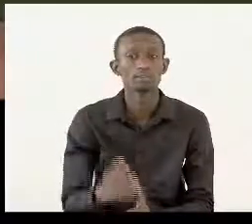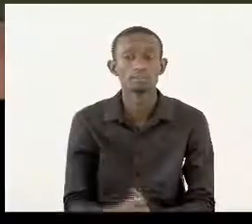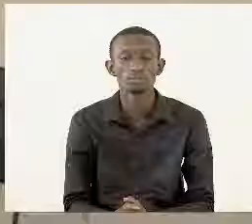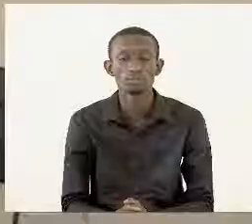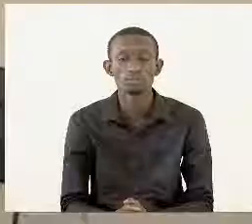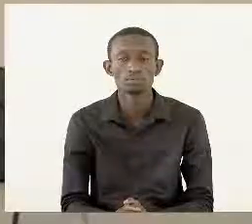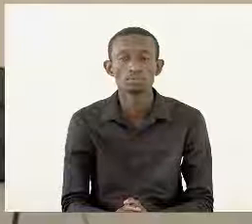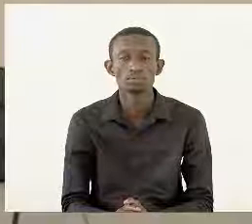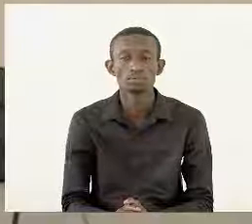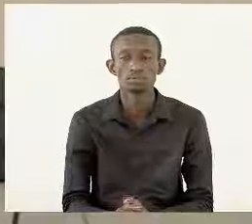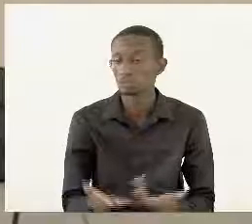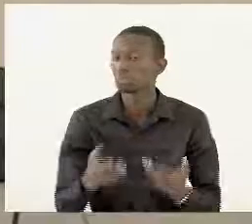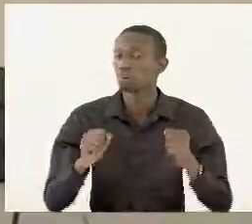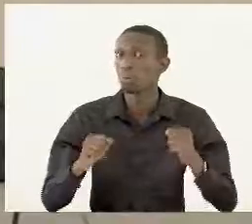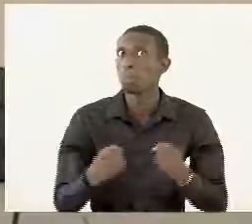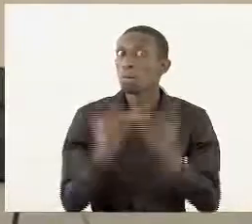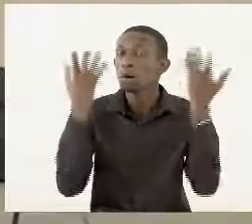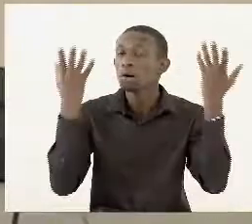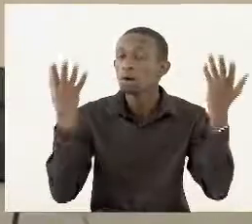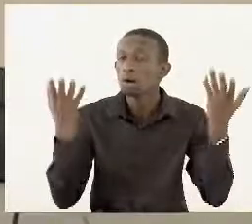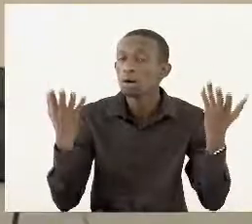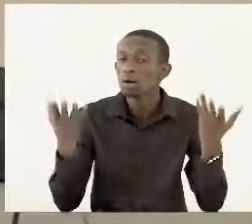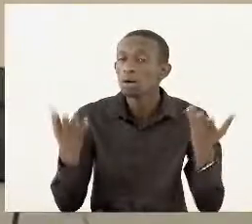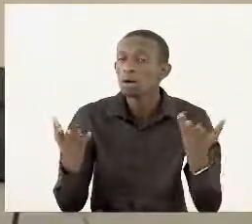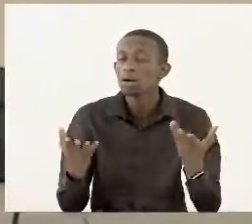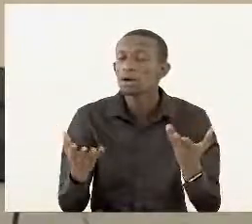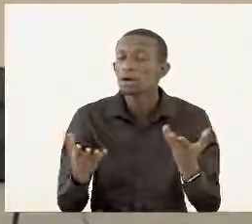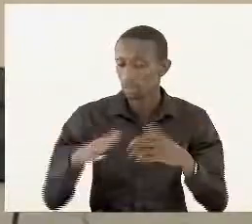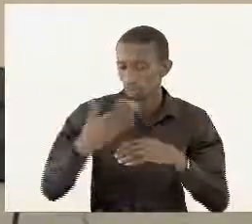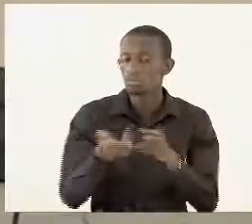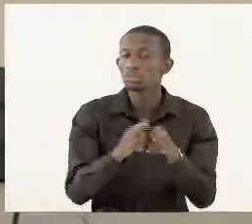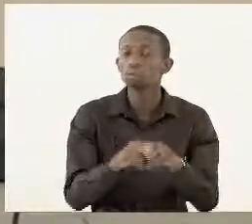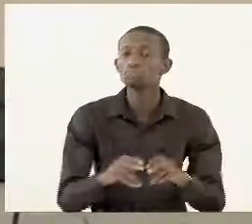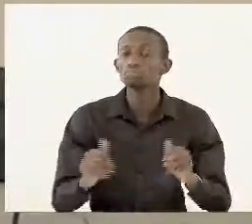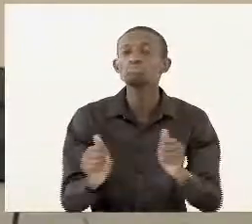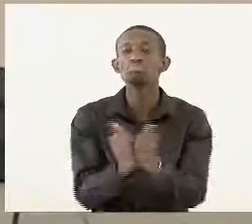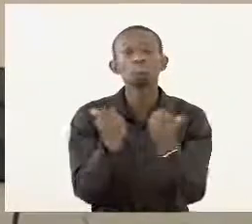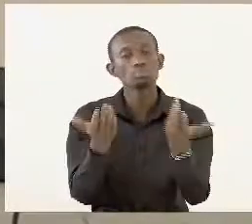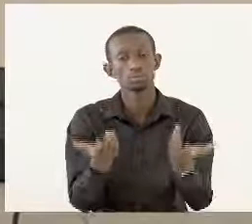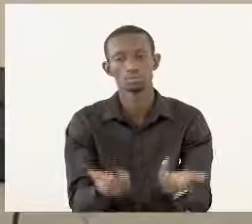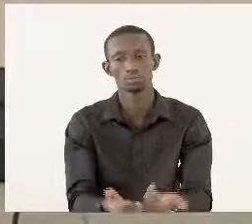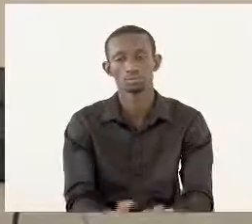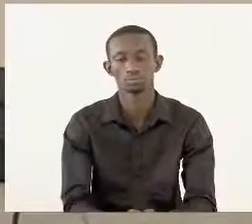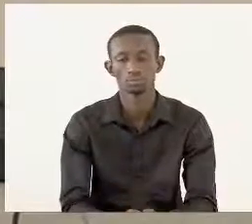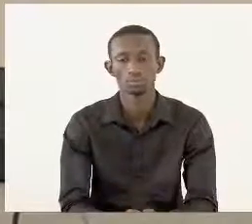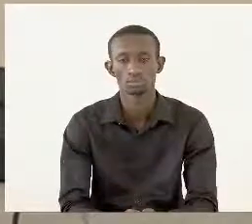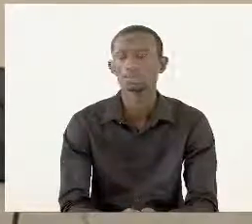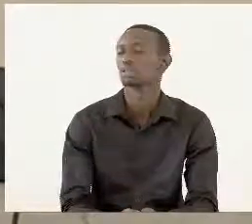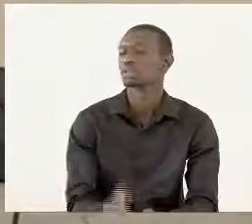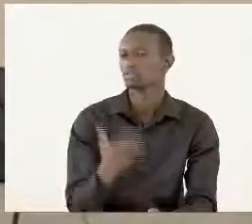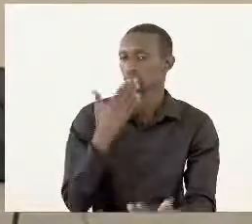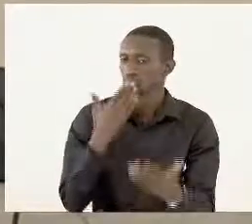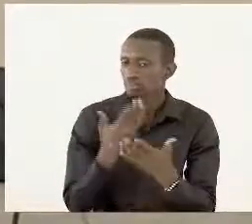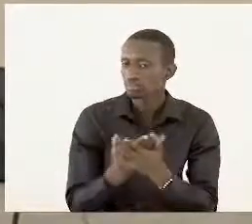be very explosive and cause a number of accidents. So it's very good if